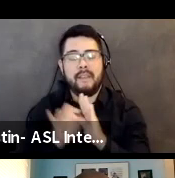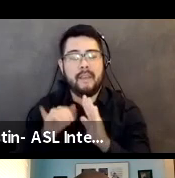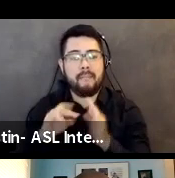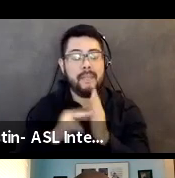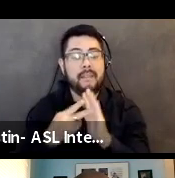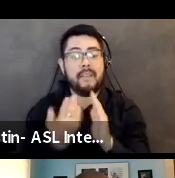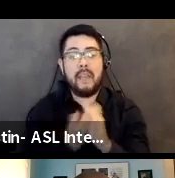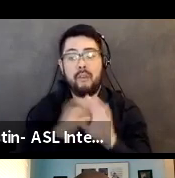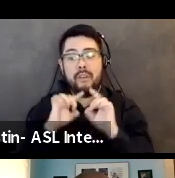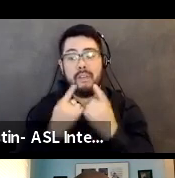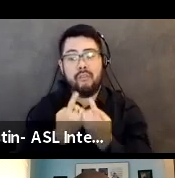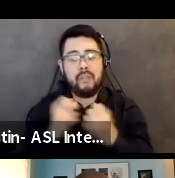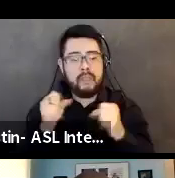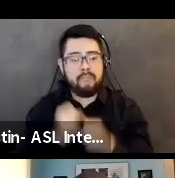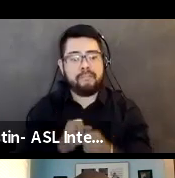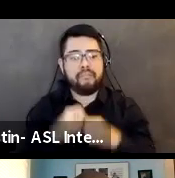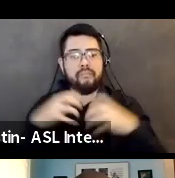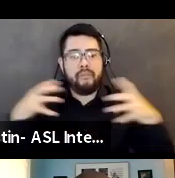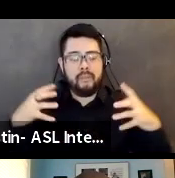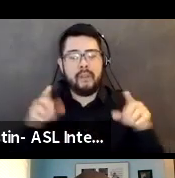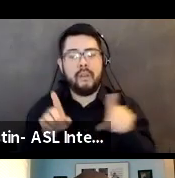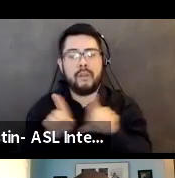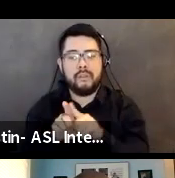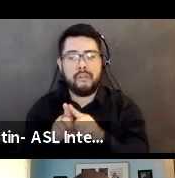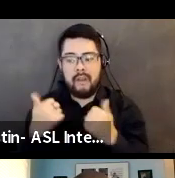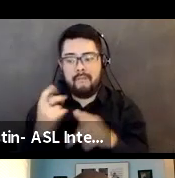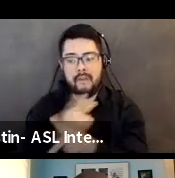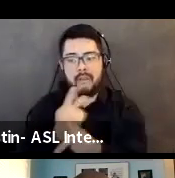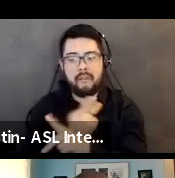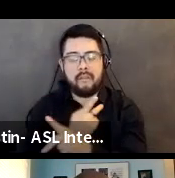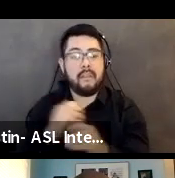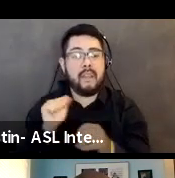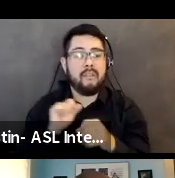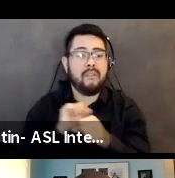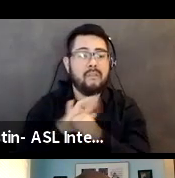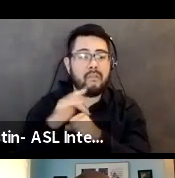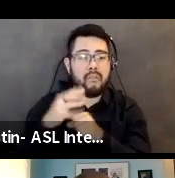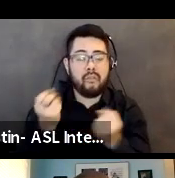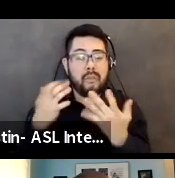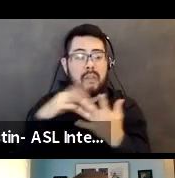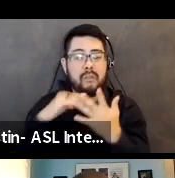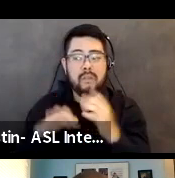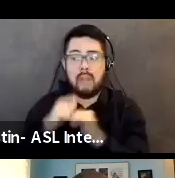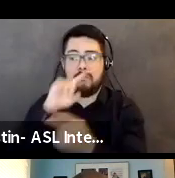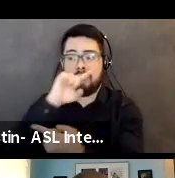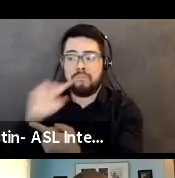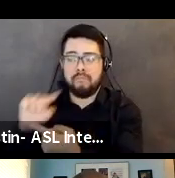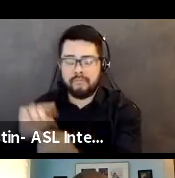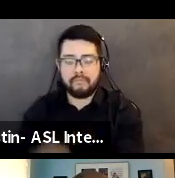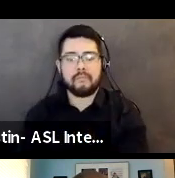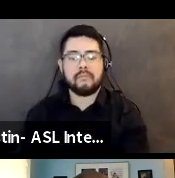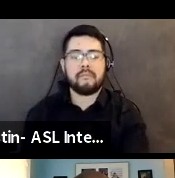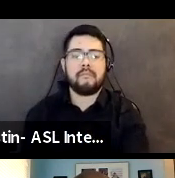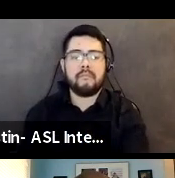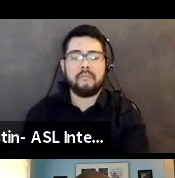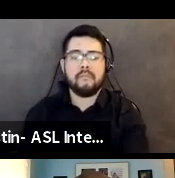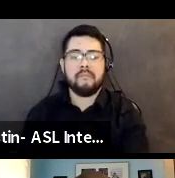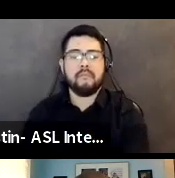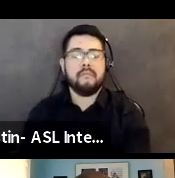options and tools in relationship to overcrowding thank you vice president